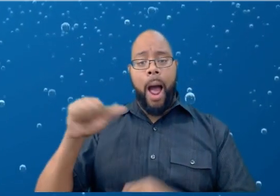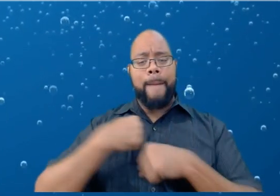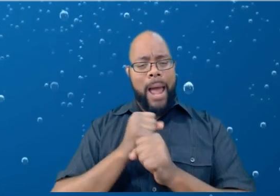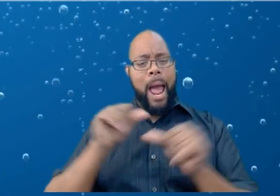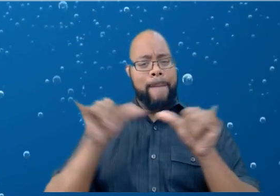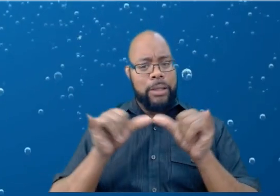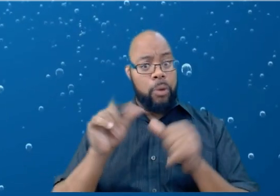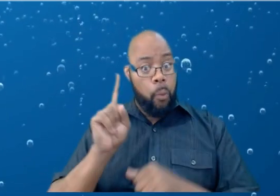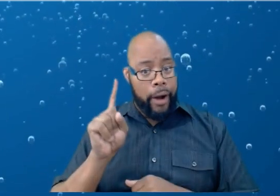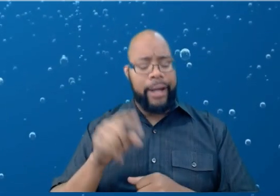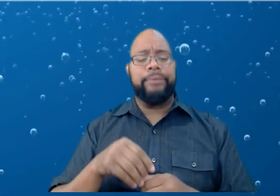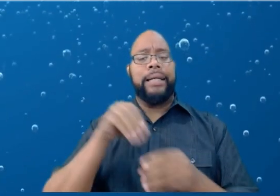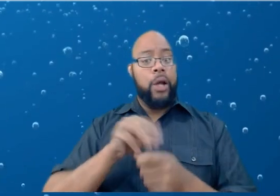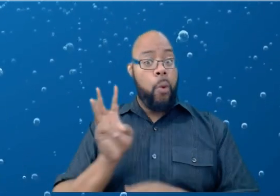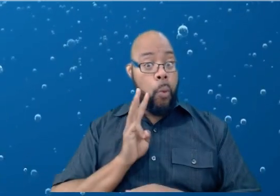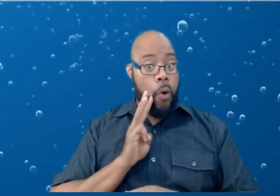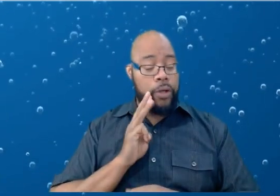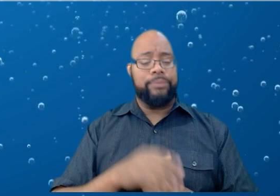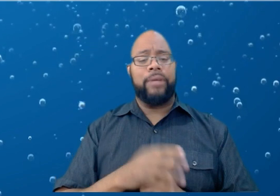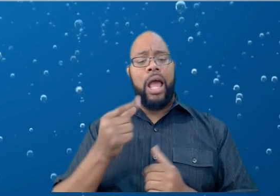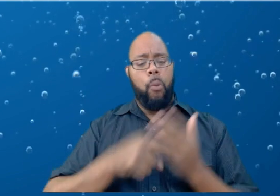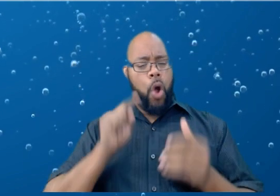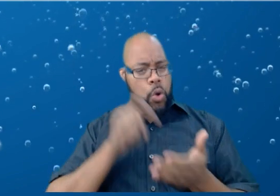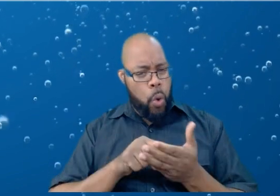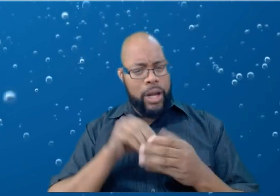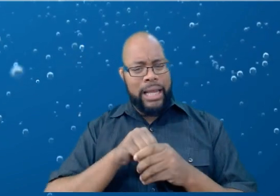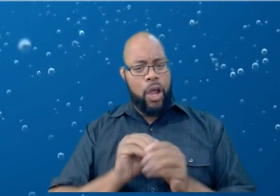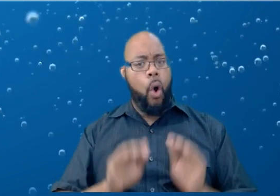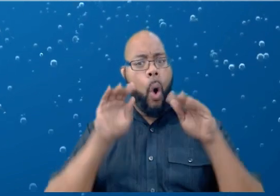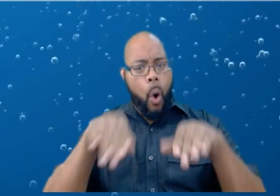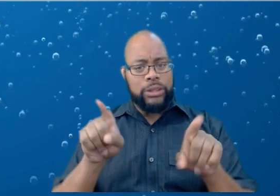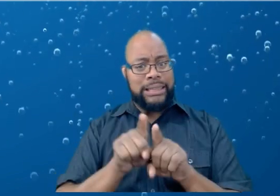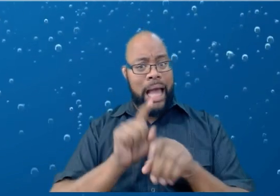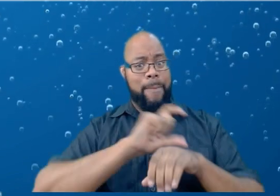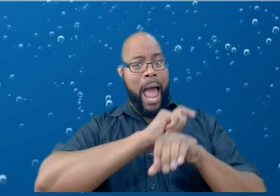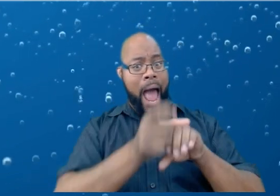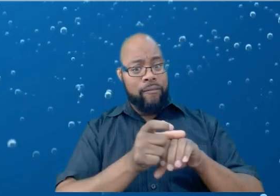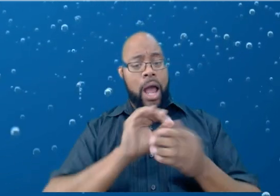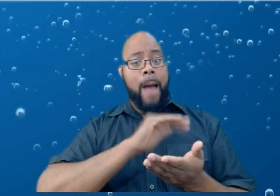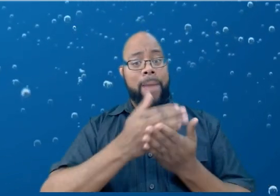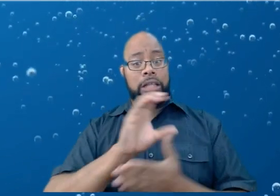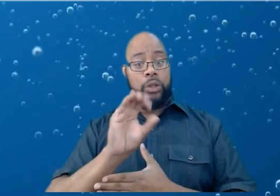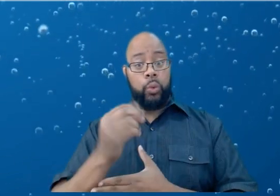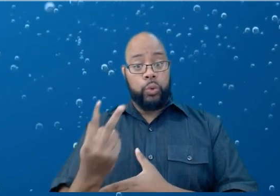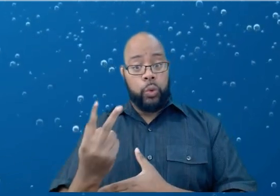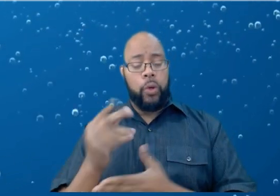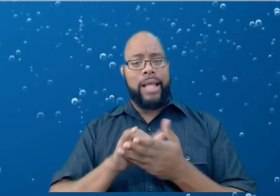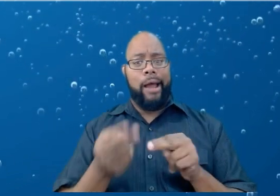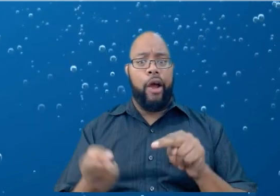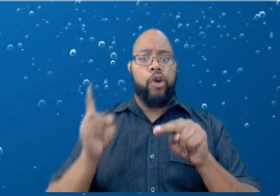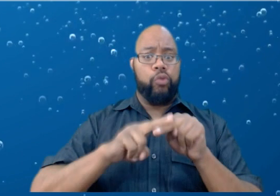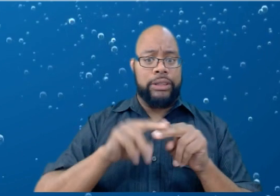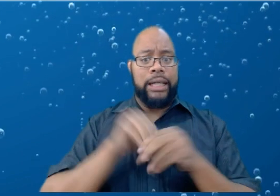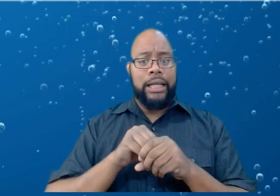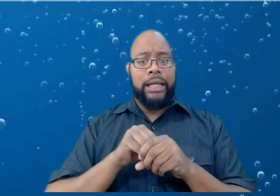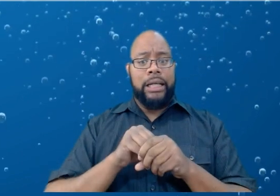started making measurements actually in the seawater. And what they noticed is just like in the atmosphere, the amount of CO2